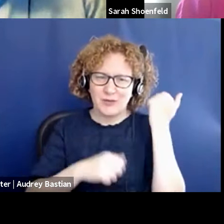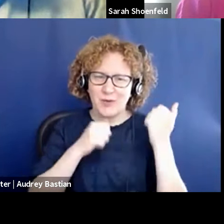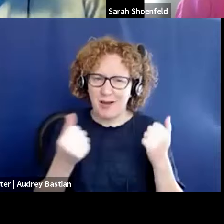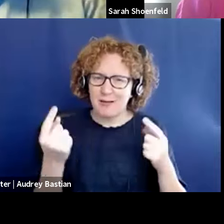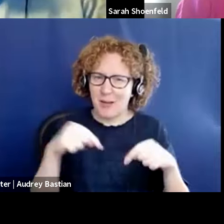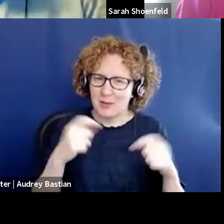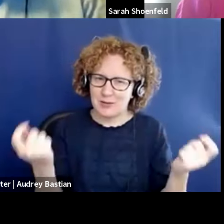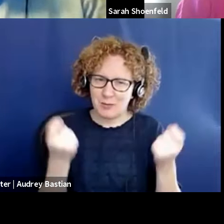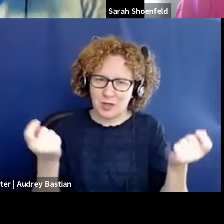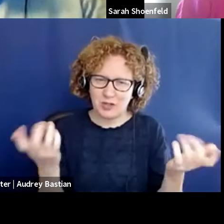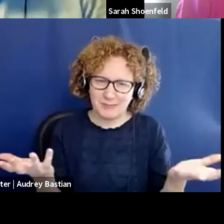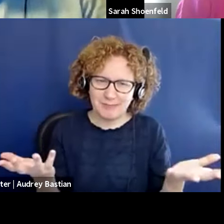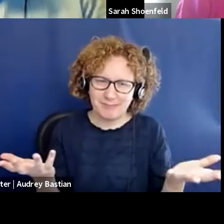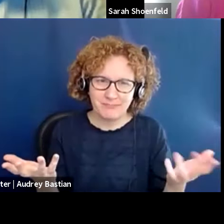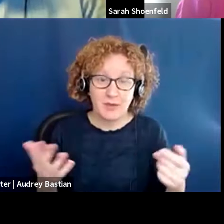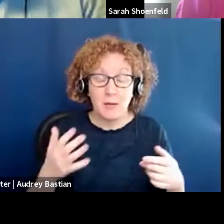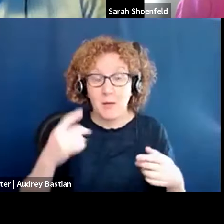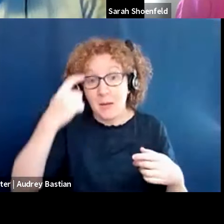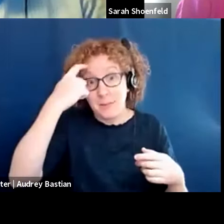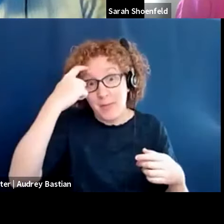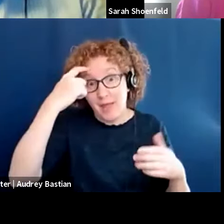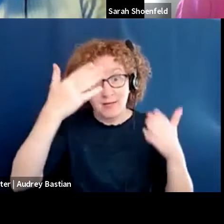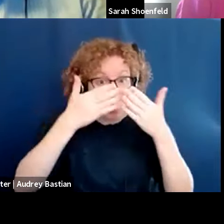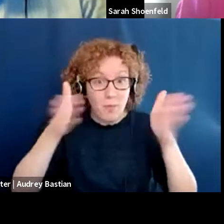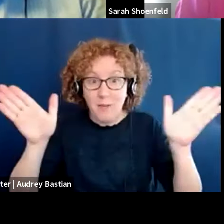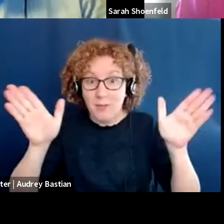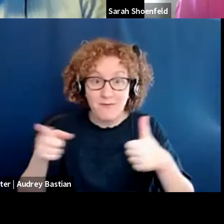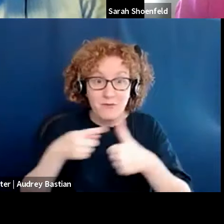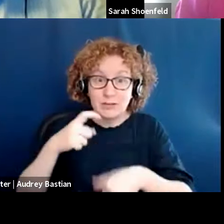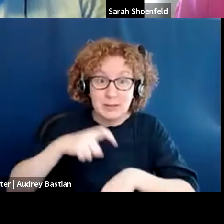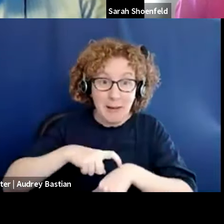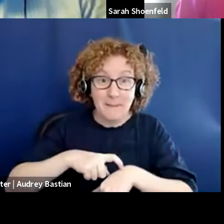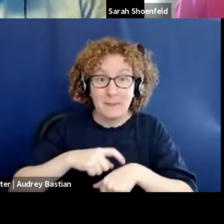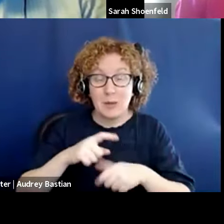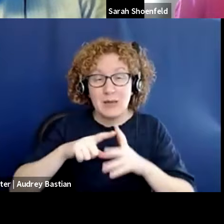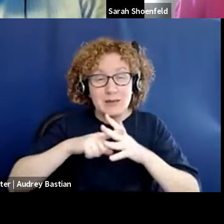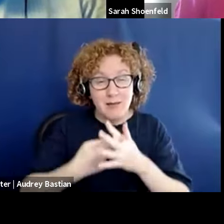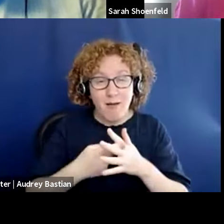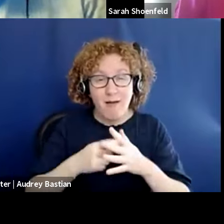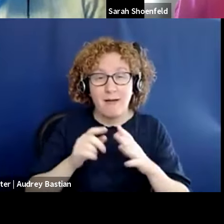to the celebration. And my mind just opened up for the first time. I began to see this difference